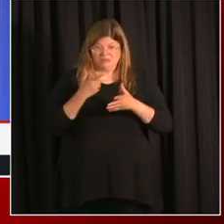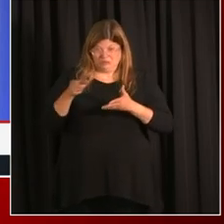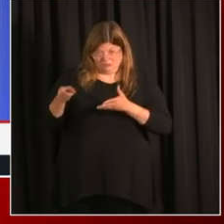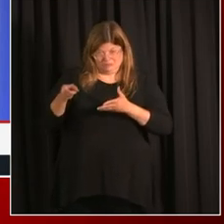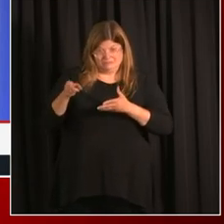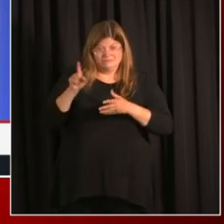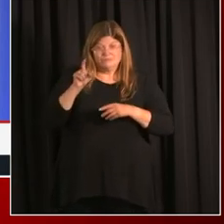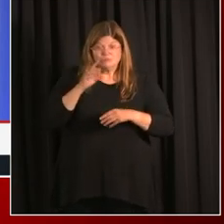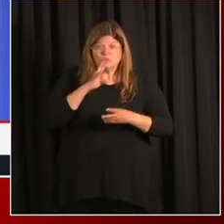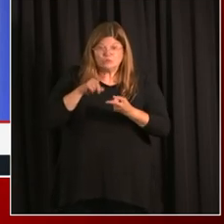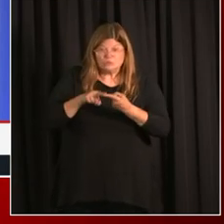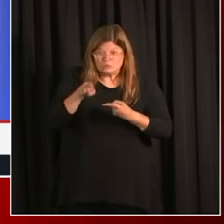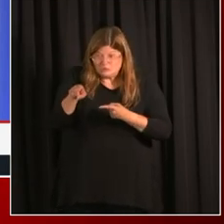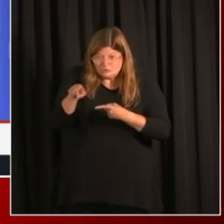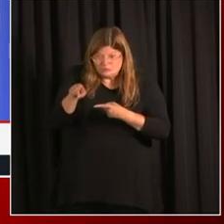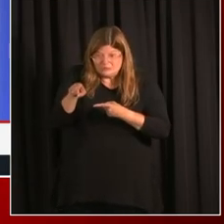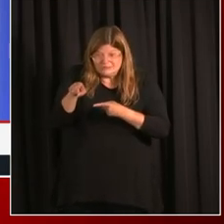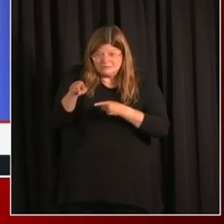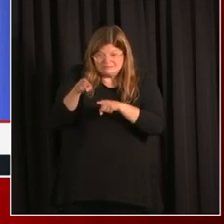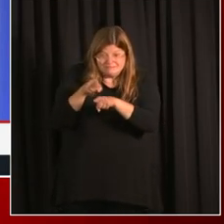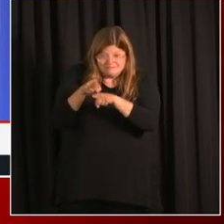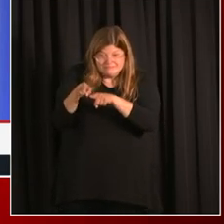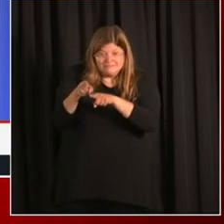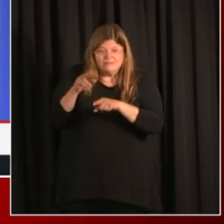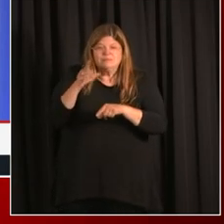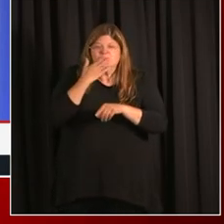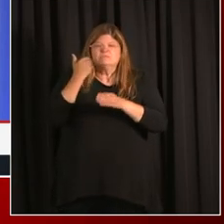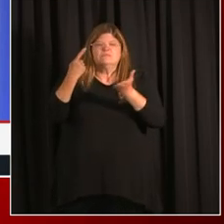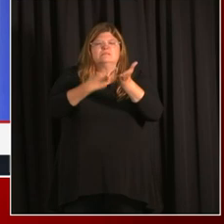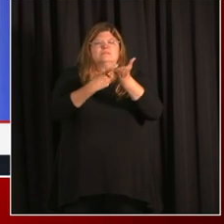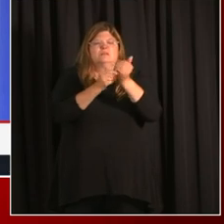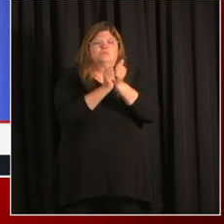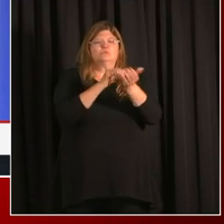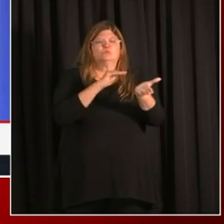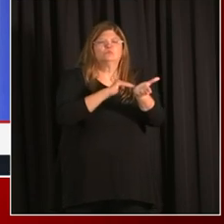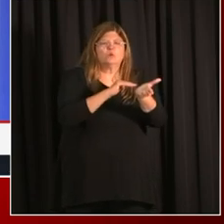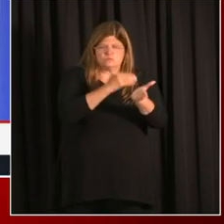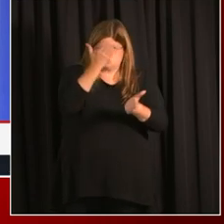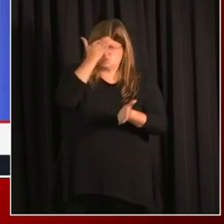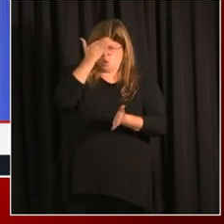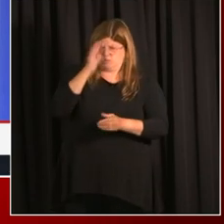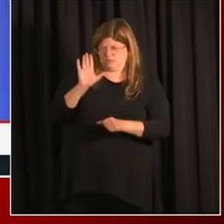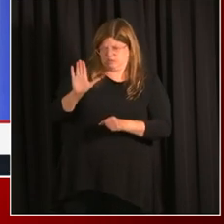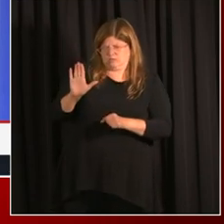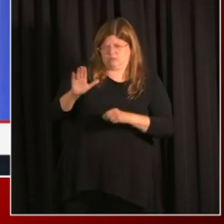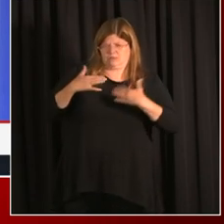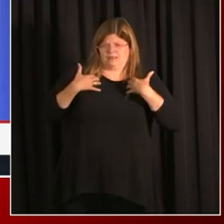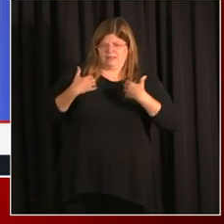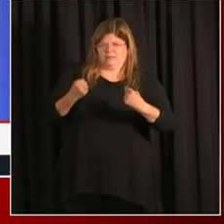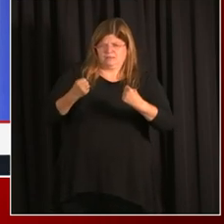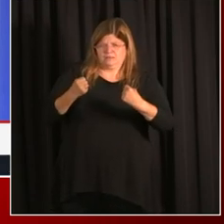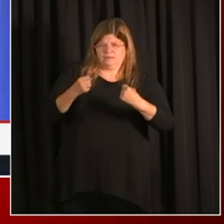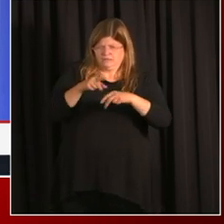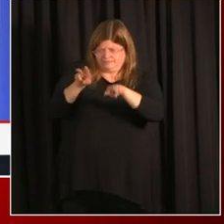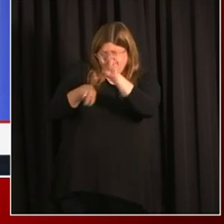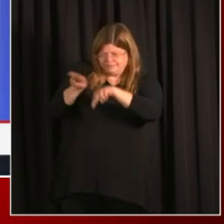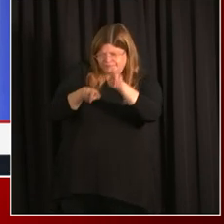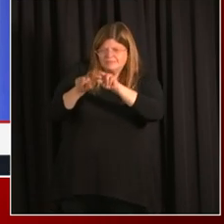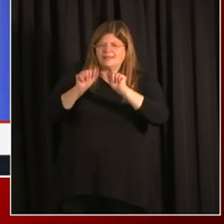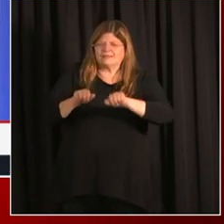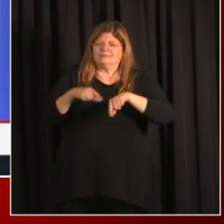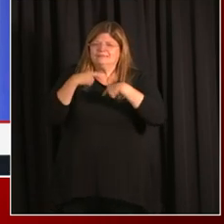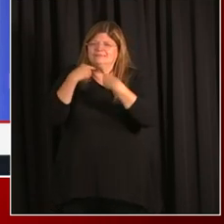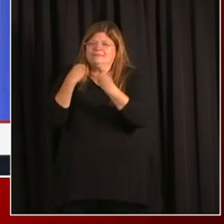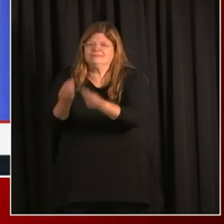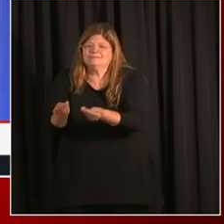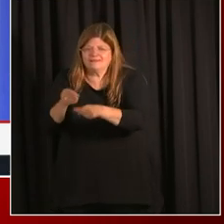recommend that you speak with your doctor, who would have the best knowledge about your specific health condition and would give you advice not only